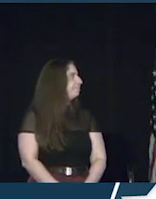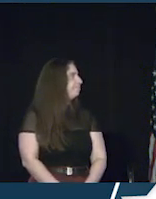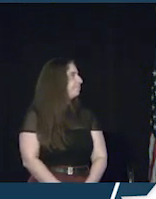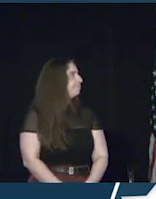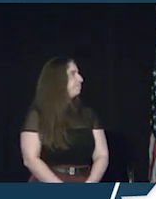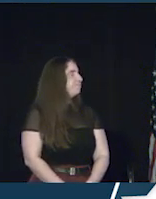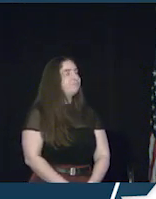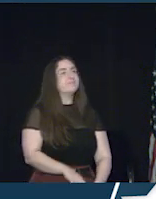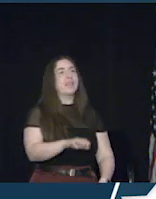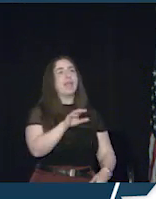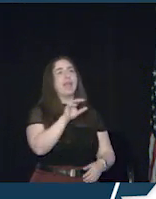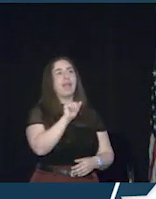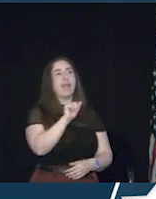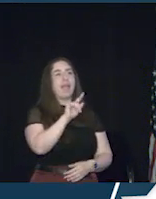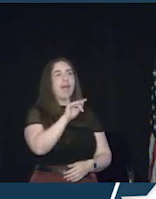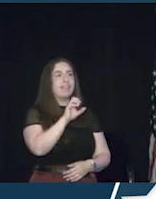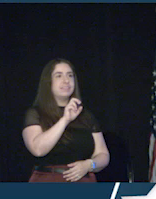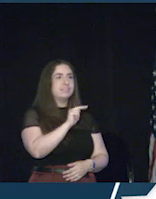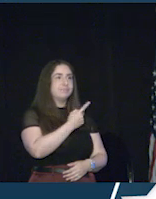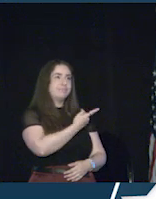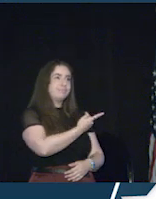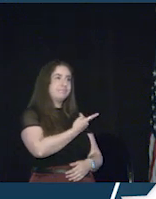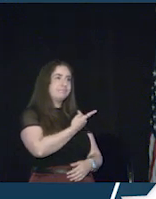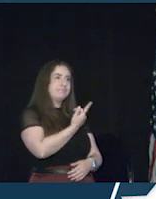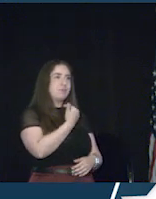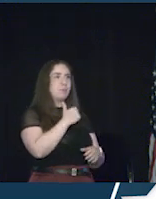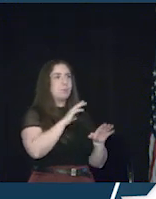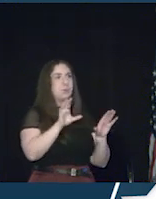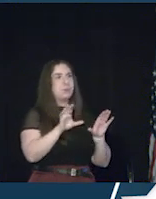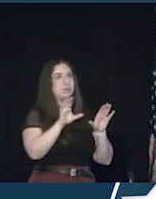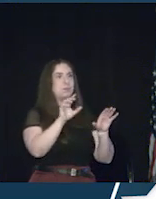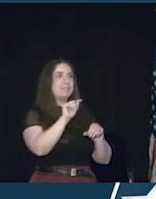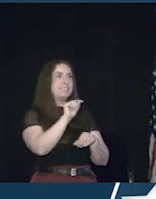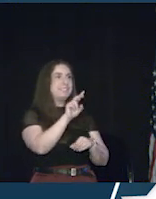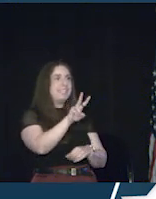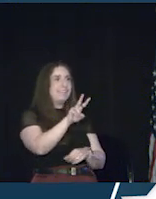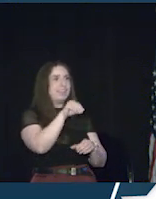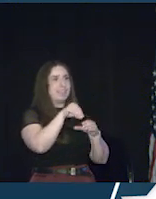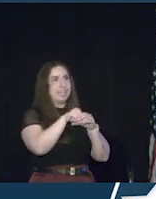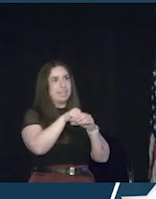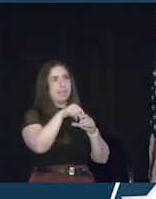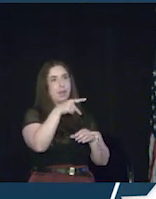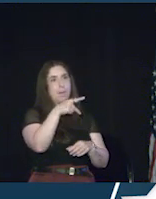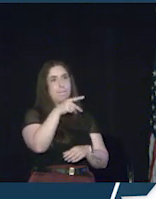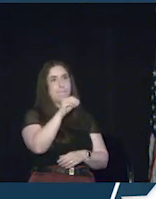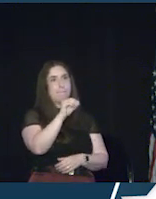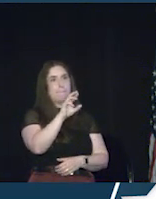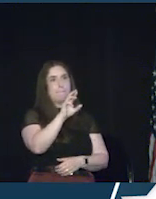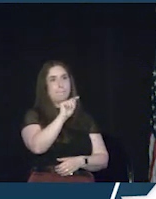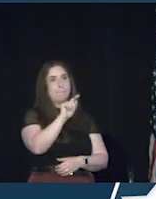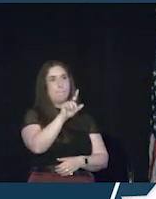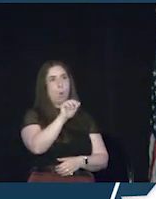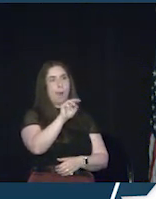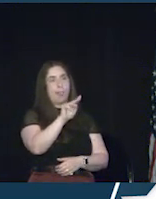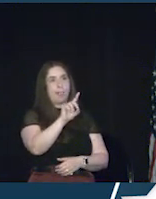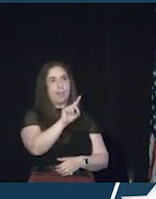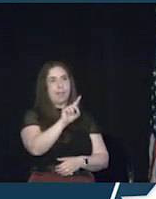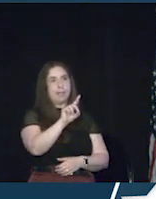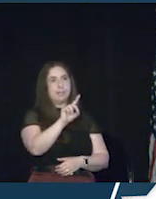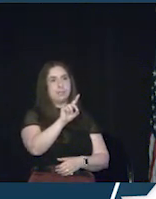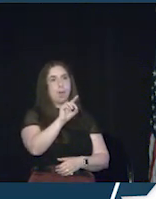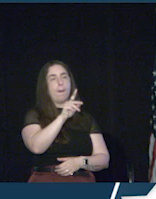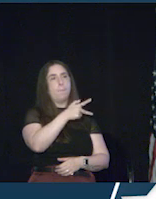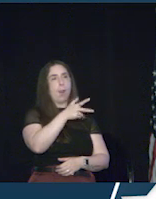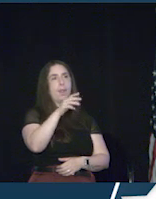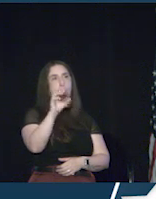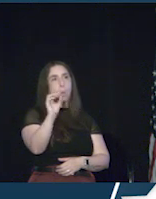And Allison and I were just doing a bit of television in Portland, Oregon. What was that, last weekend? Yeah.